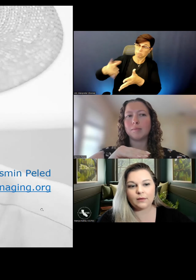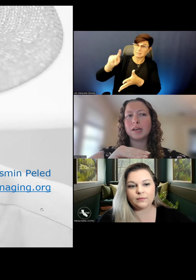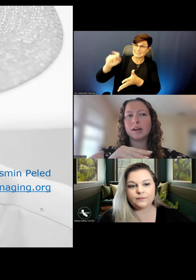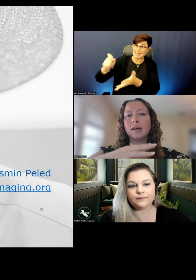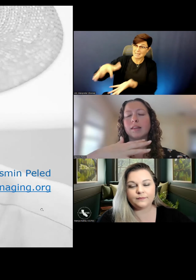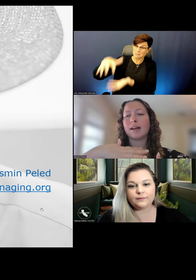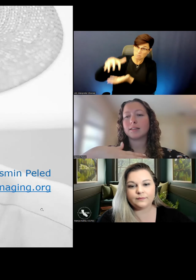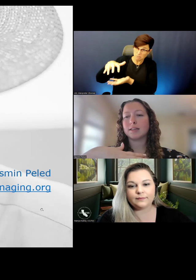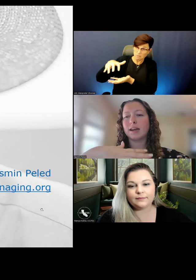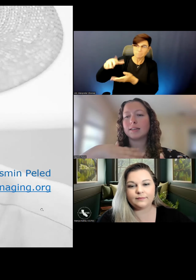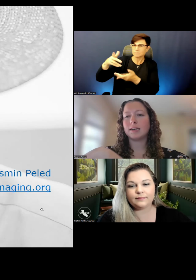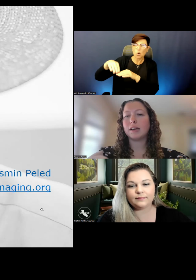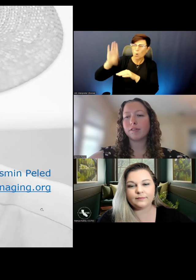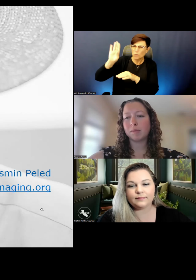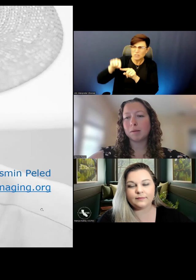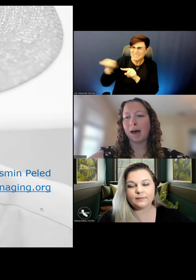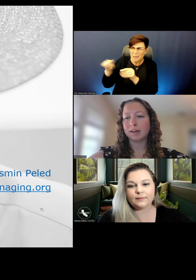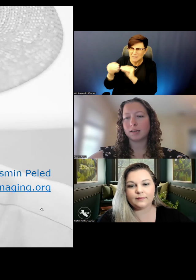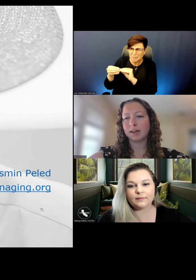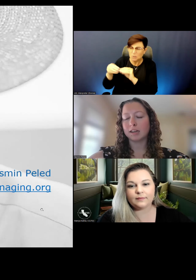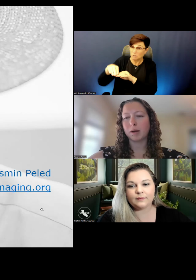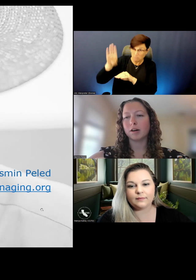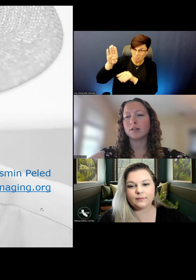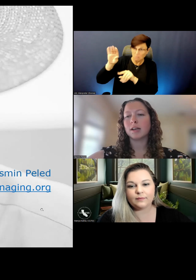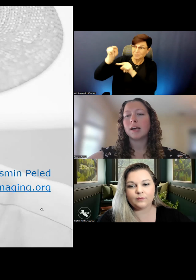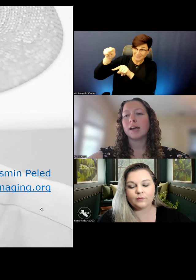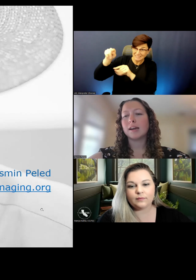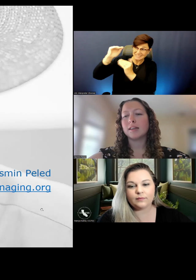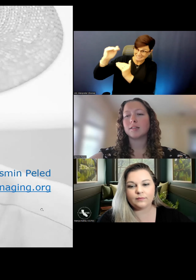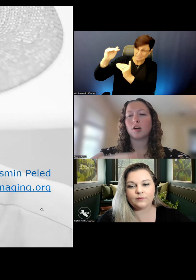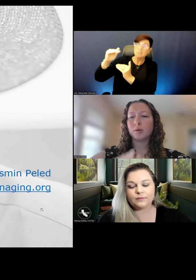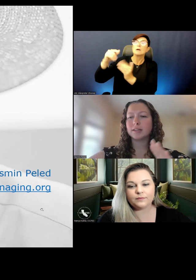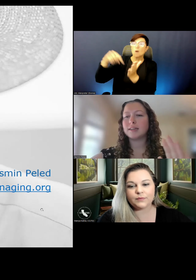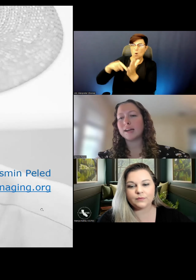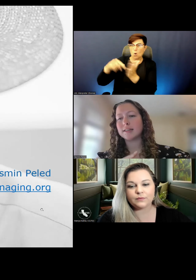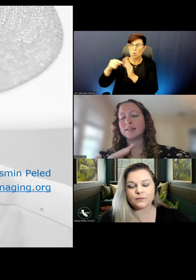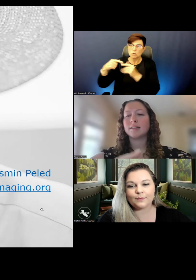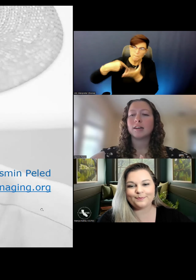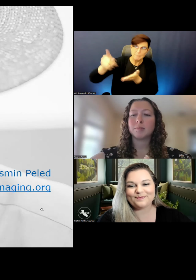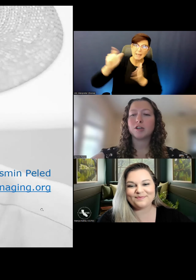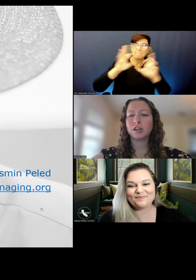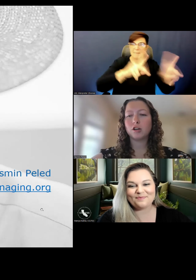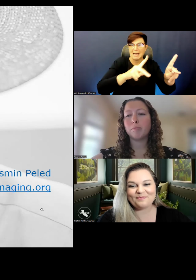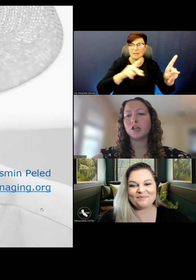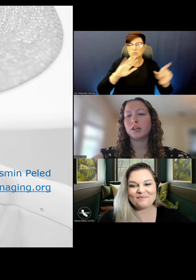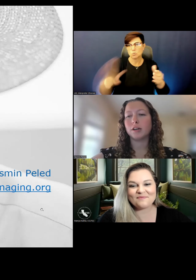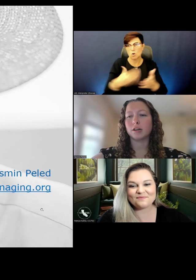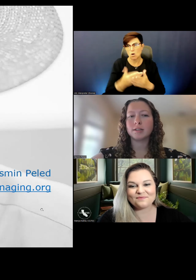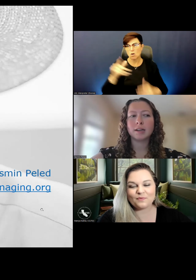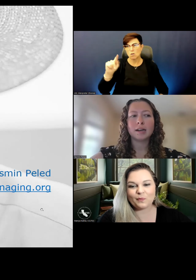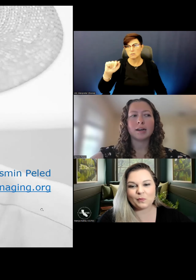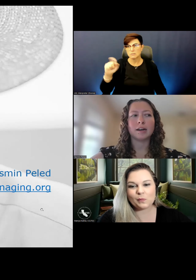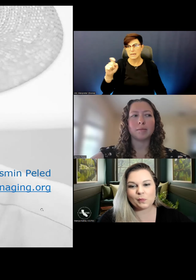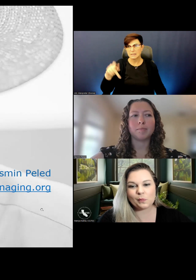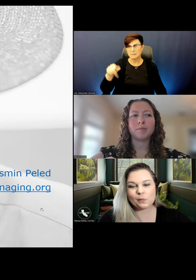a limit, that's the state has to give the money back to the taxpayers. And this is always a dance, especially in good budget